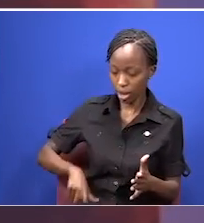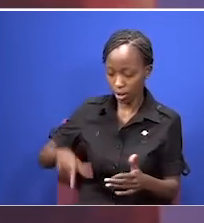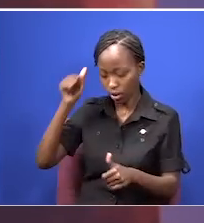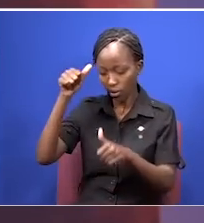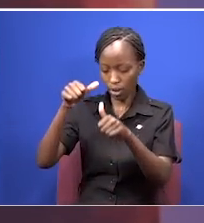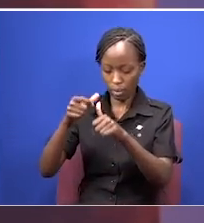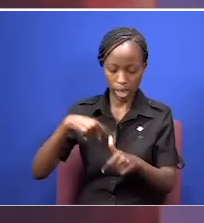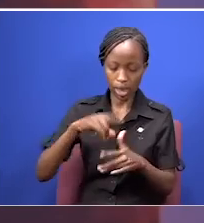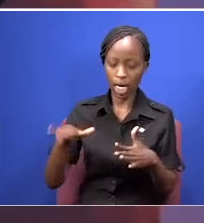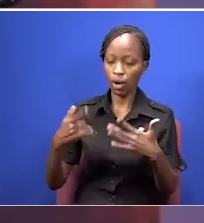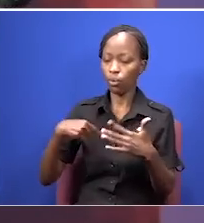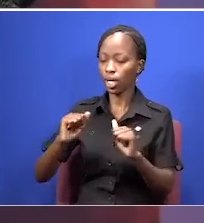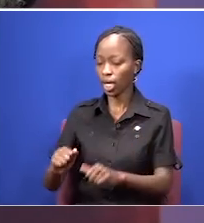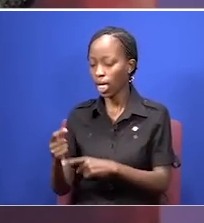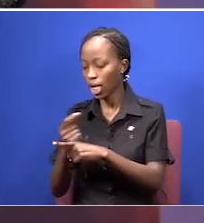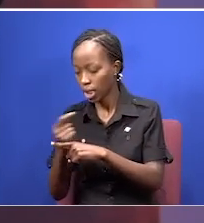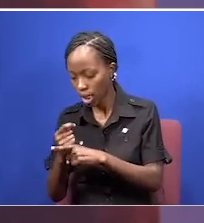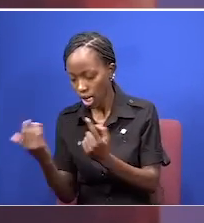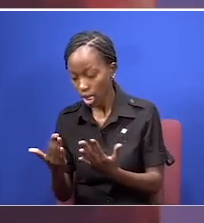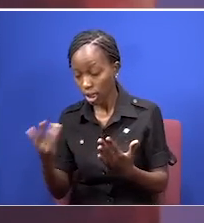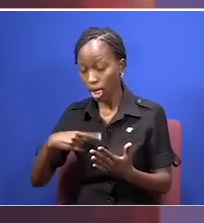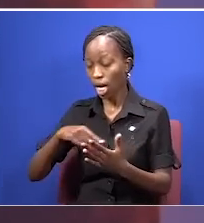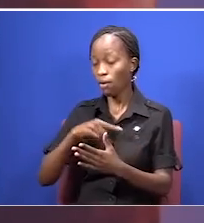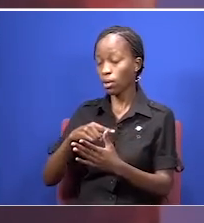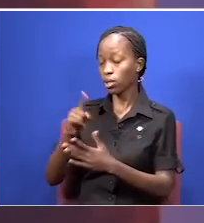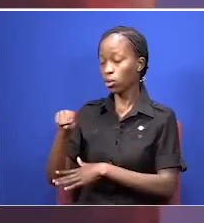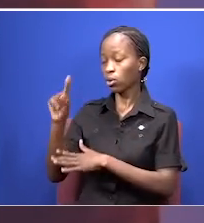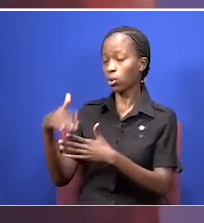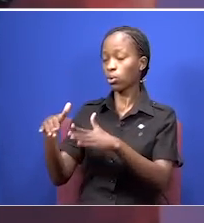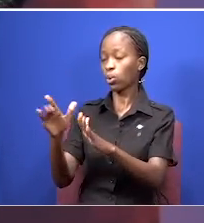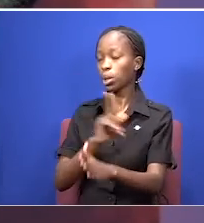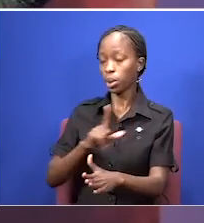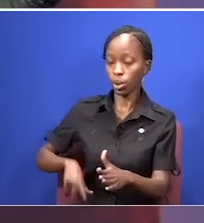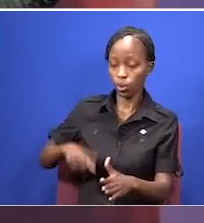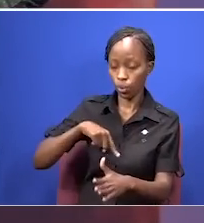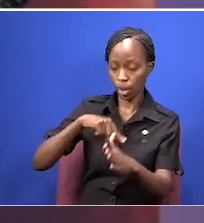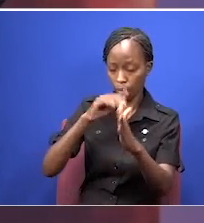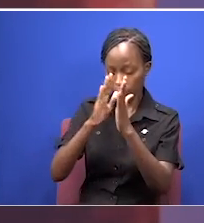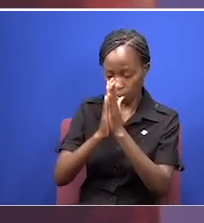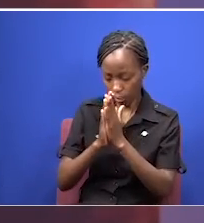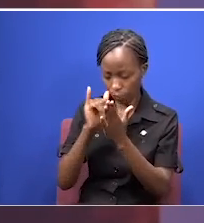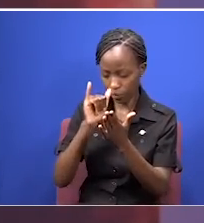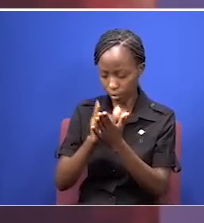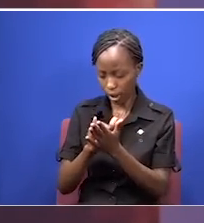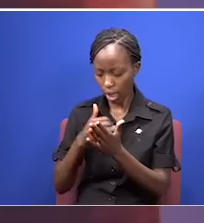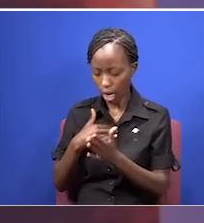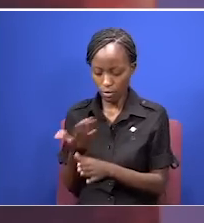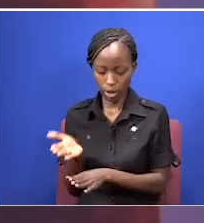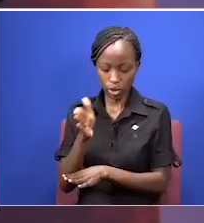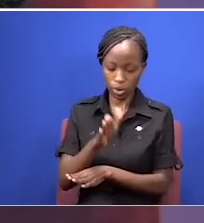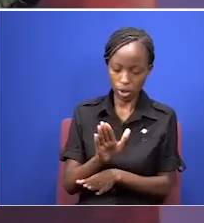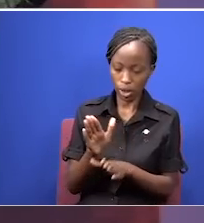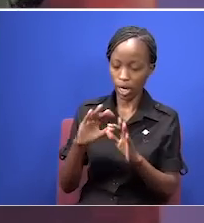can train and bring our children into the ways that father pleasing to you and lord we pray that may there be restoration in the